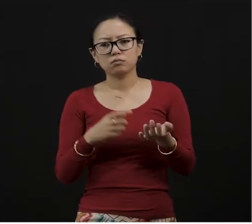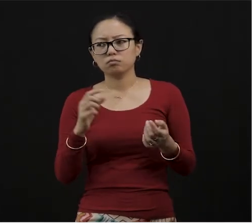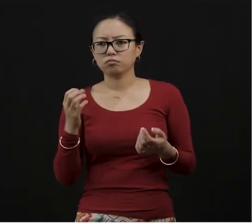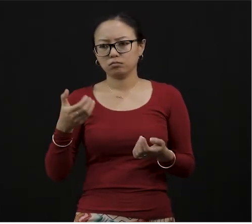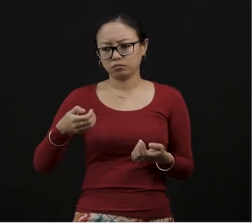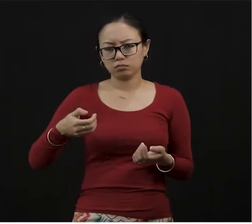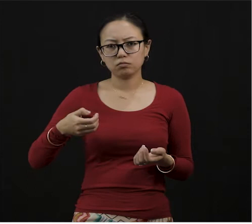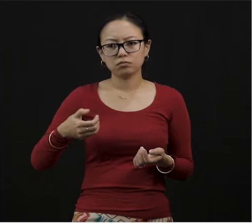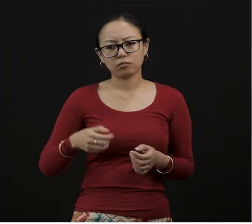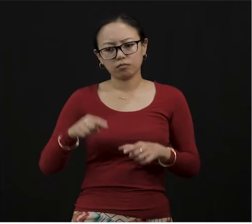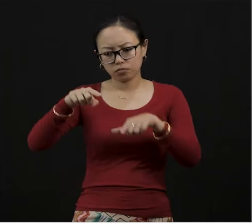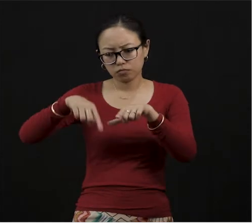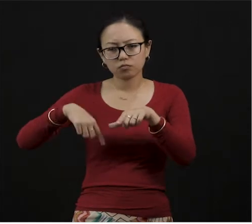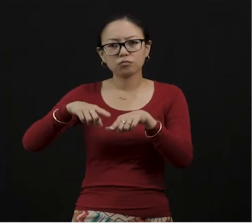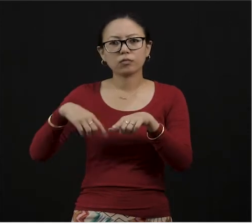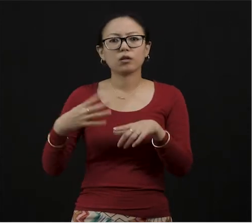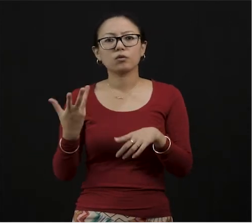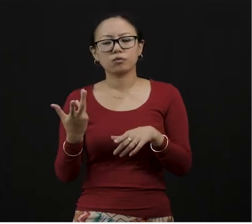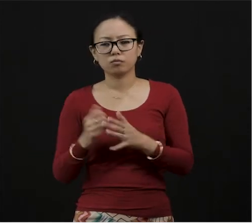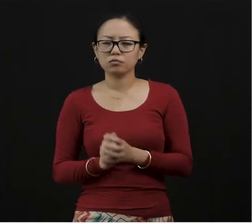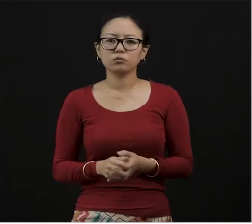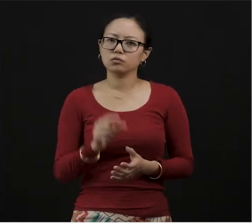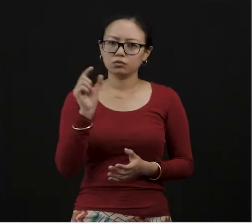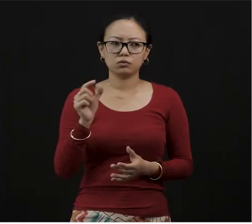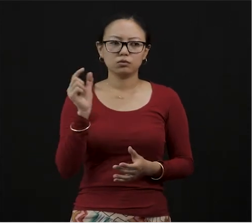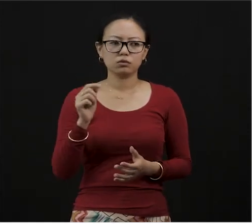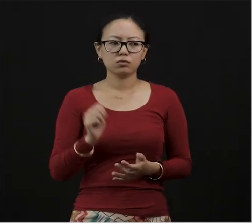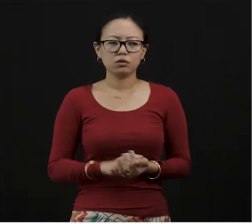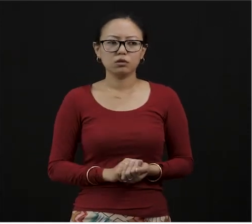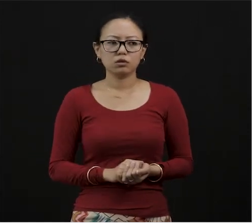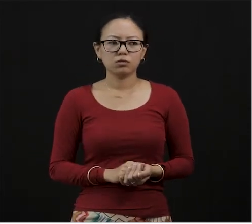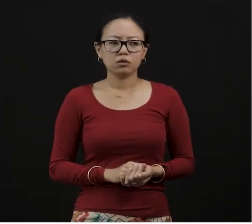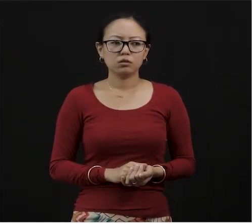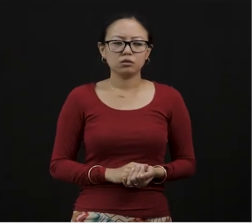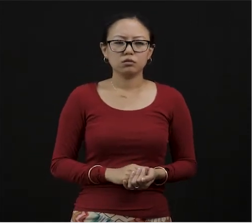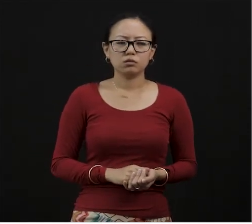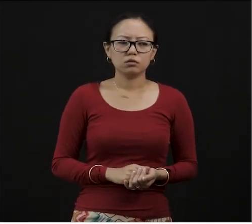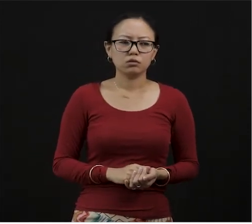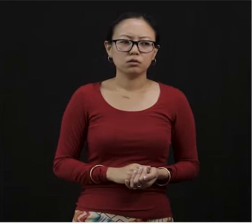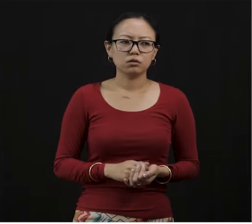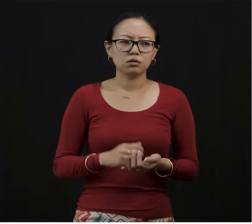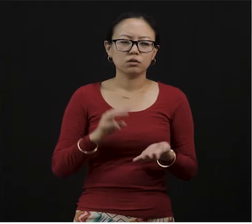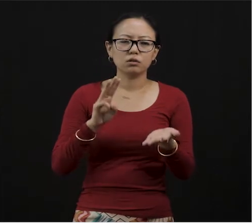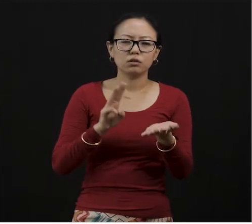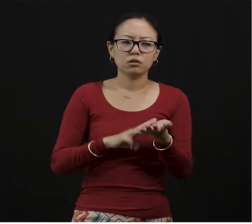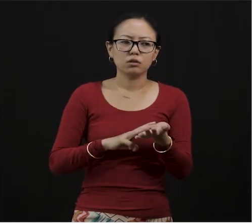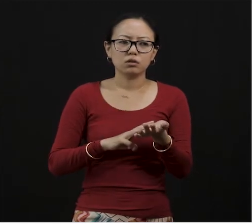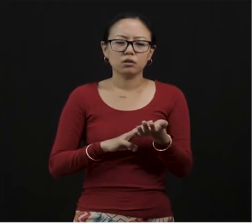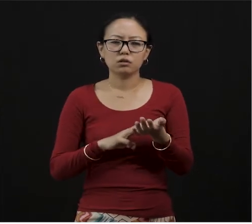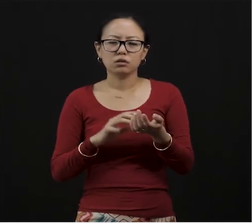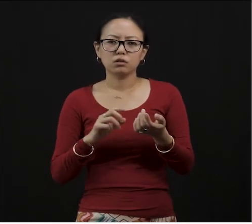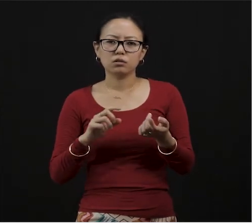and meter is bigger than those of centimeter. Measure we usually use when we are measuring the